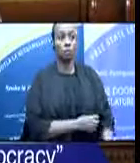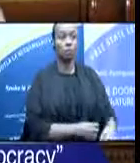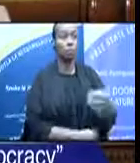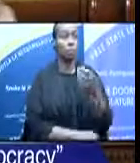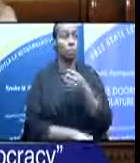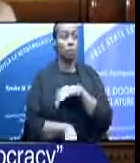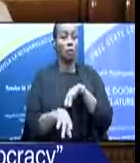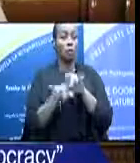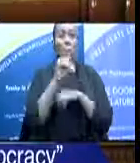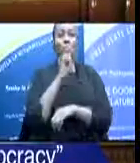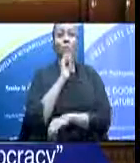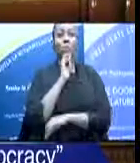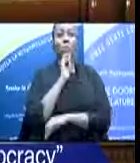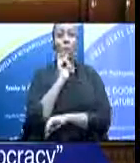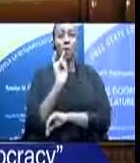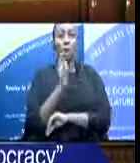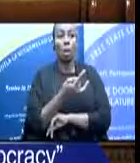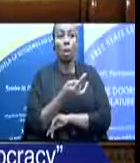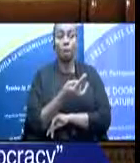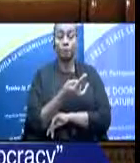Good morning, everybody.